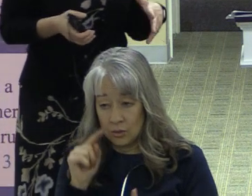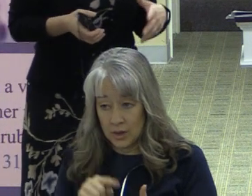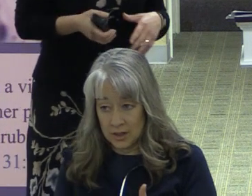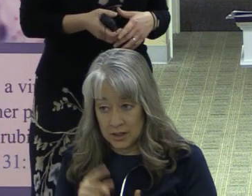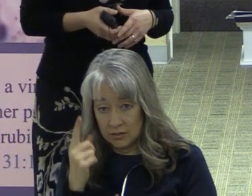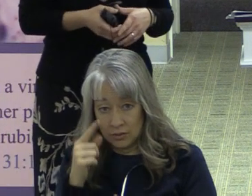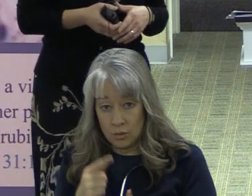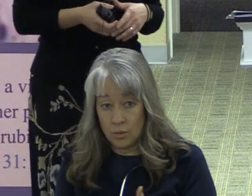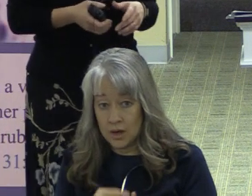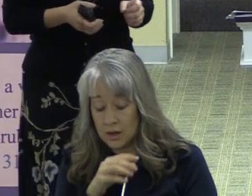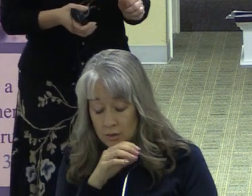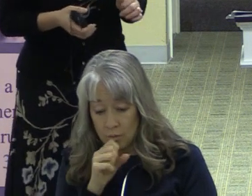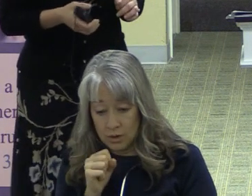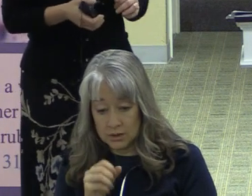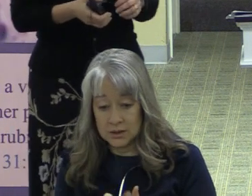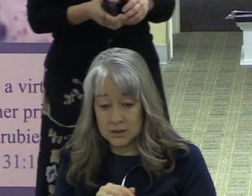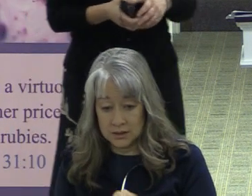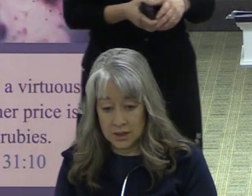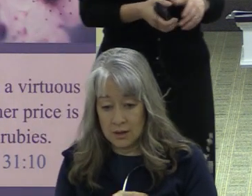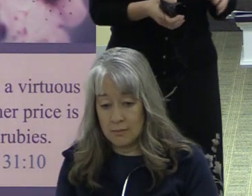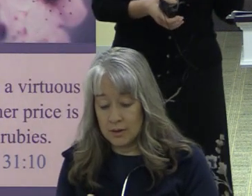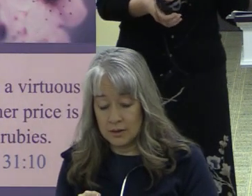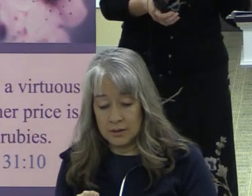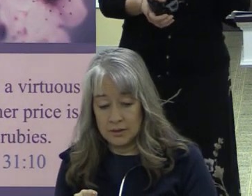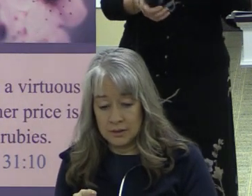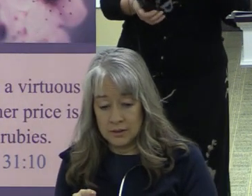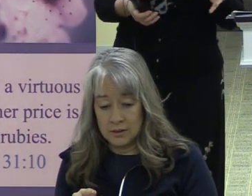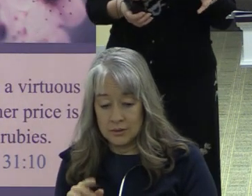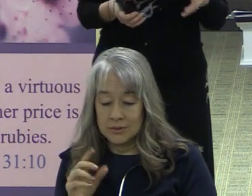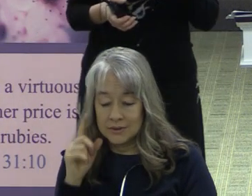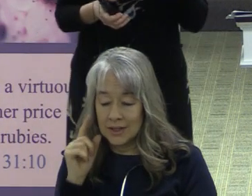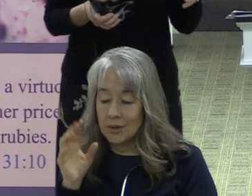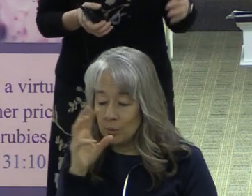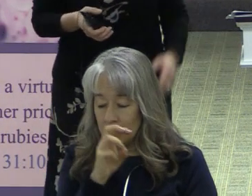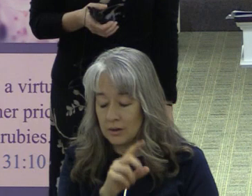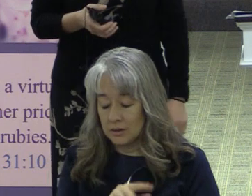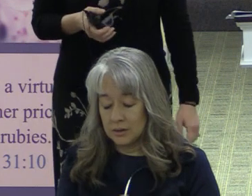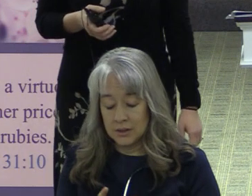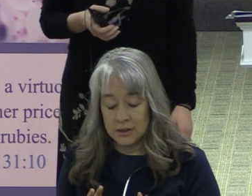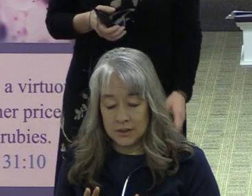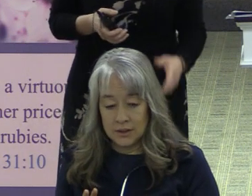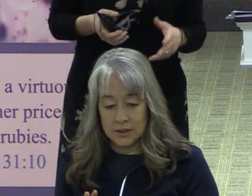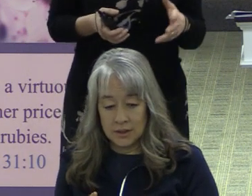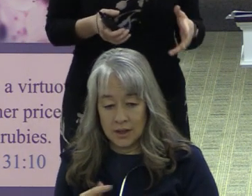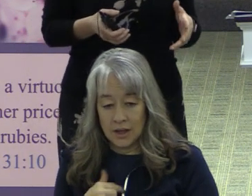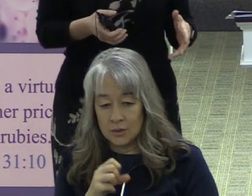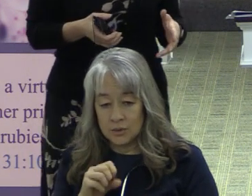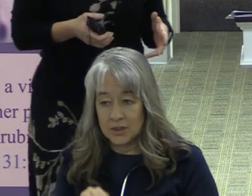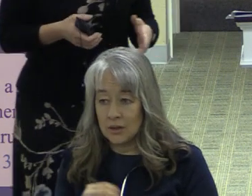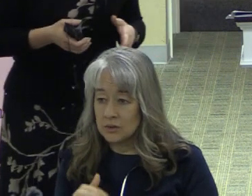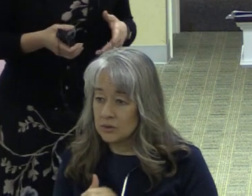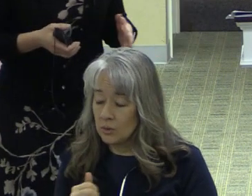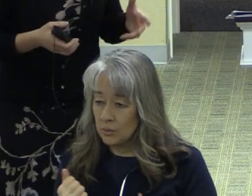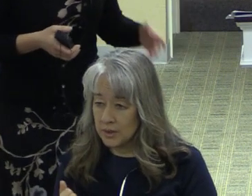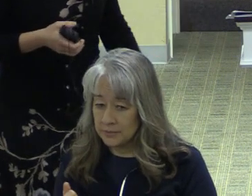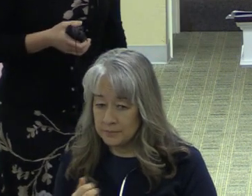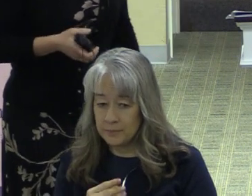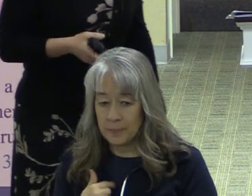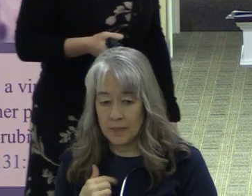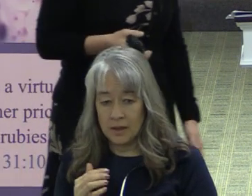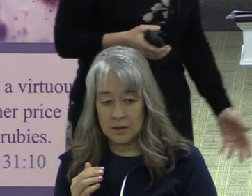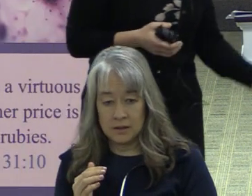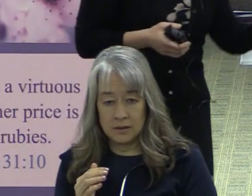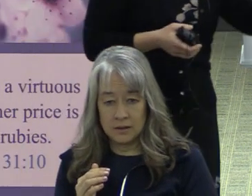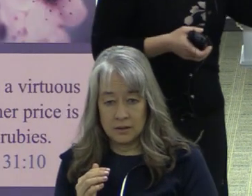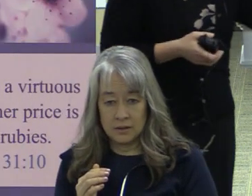recognize it for what it was at the time, but, and it's going to sound weird, but I was out soul winning, and I had gotten